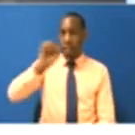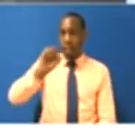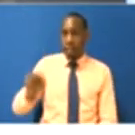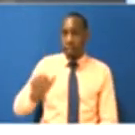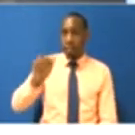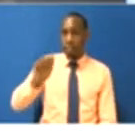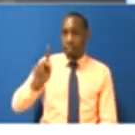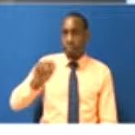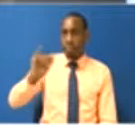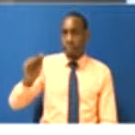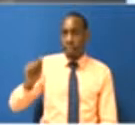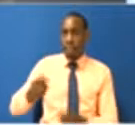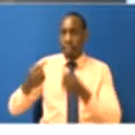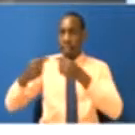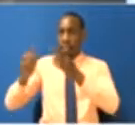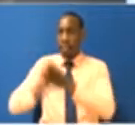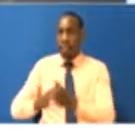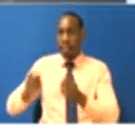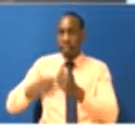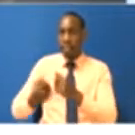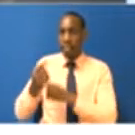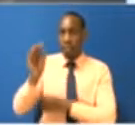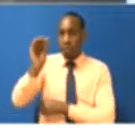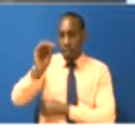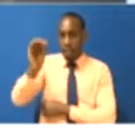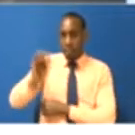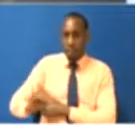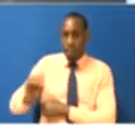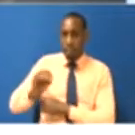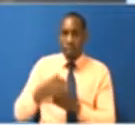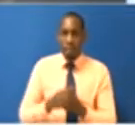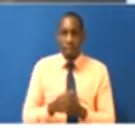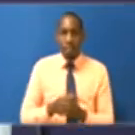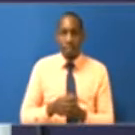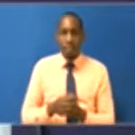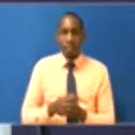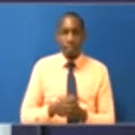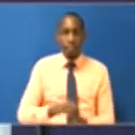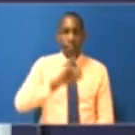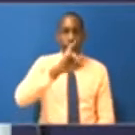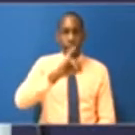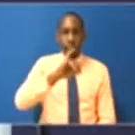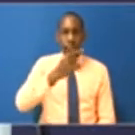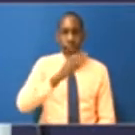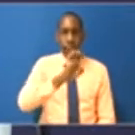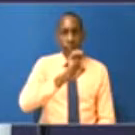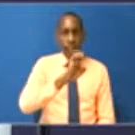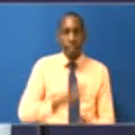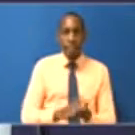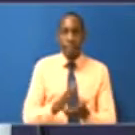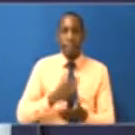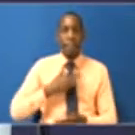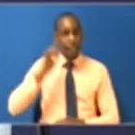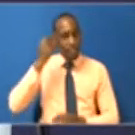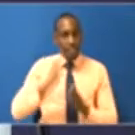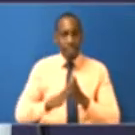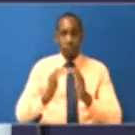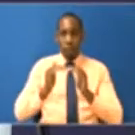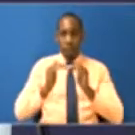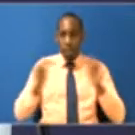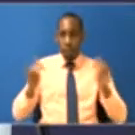won by 65 percent you didn't knock him for the latest he got there in fact i think it'll be a draw if you bring in the